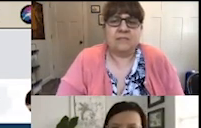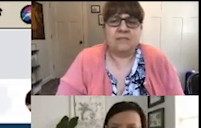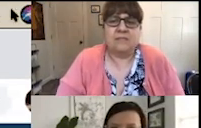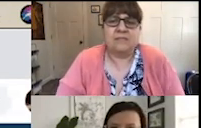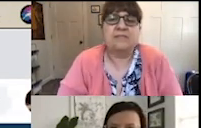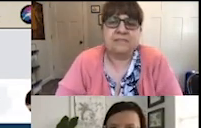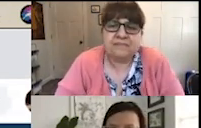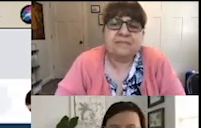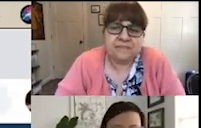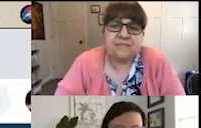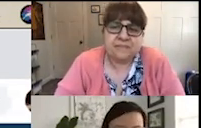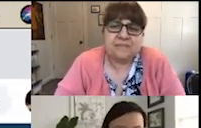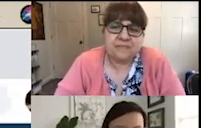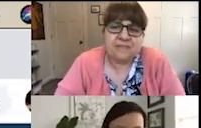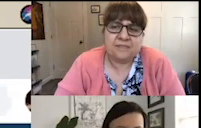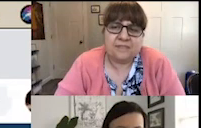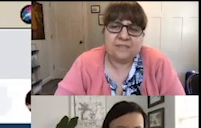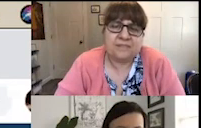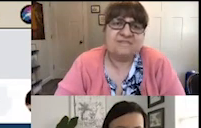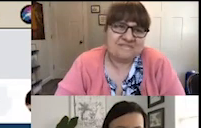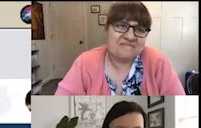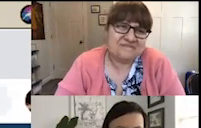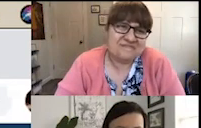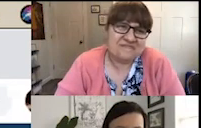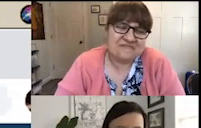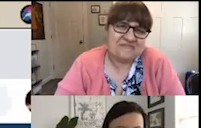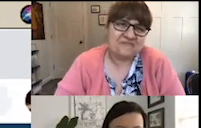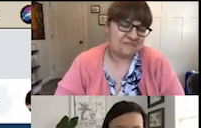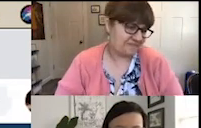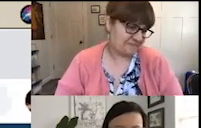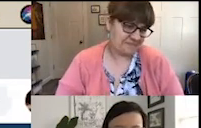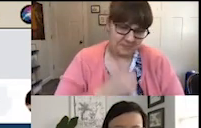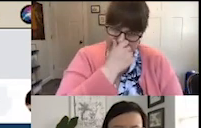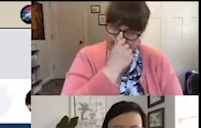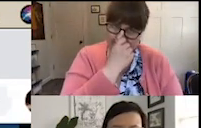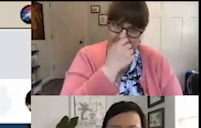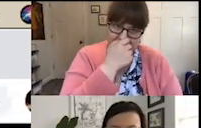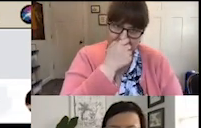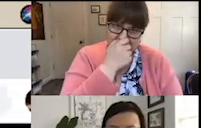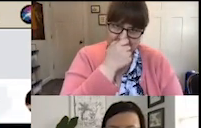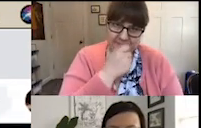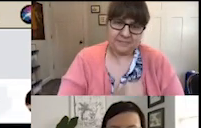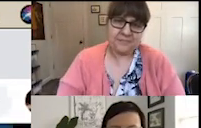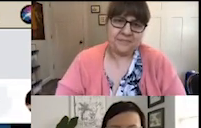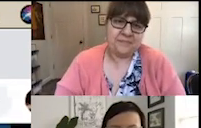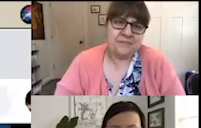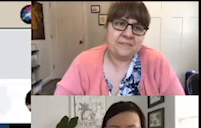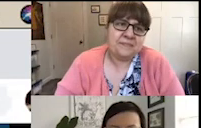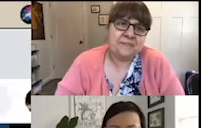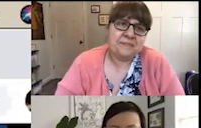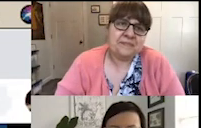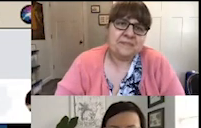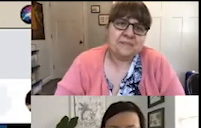Great. All right. Well, we're gonna start wrapping up. Let me just bring in a little bit here so that